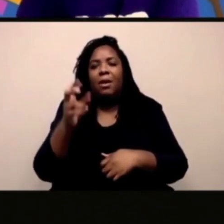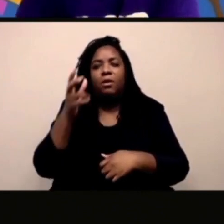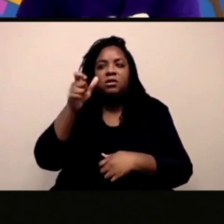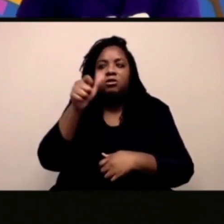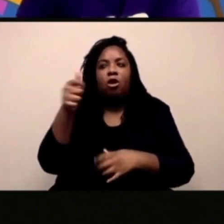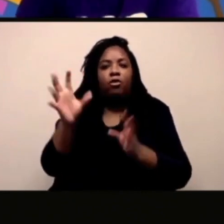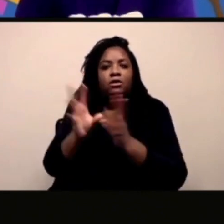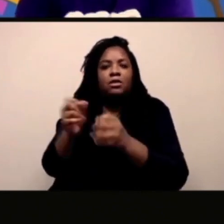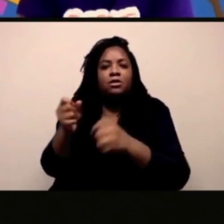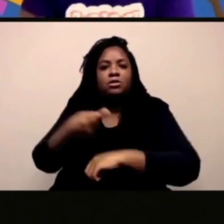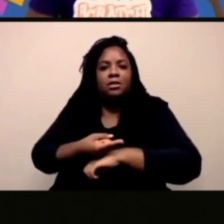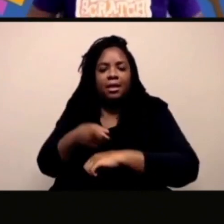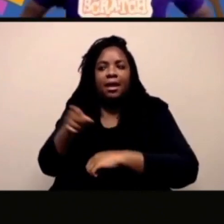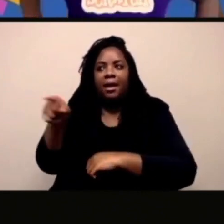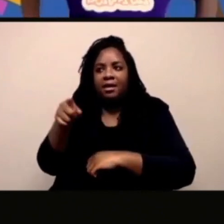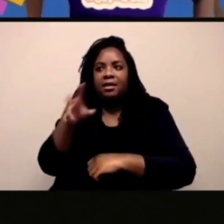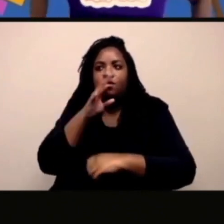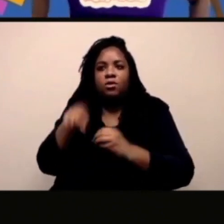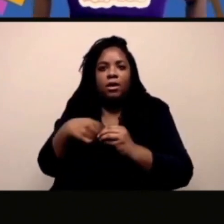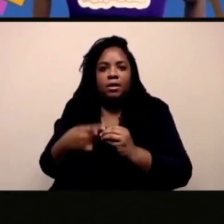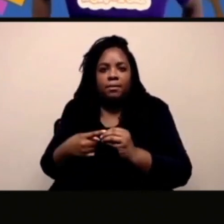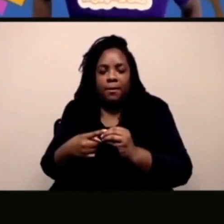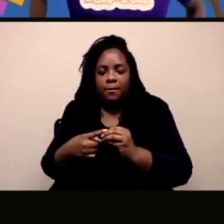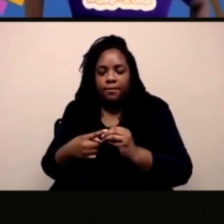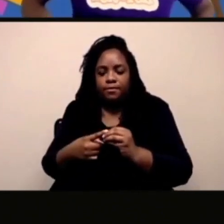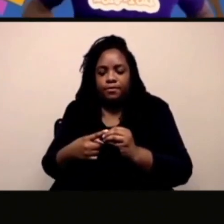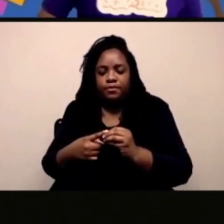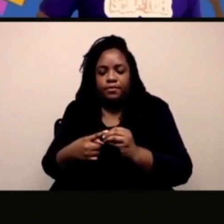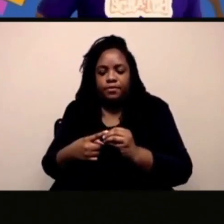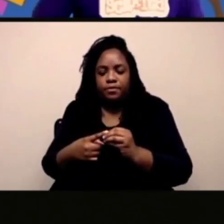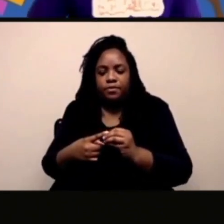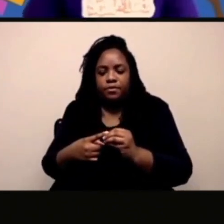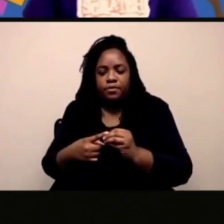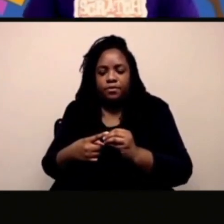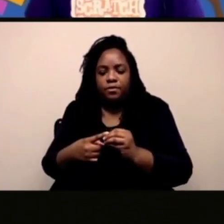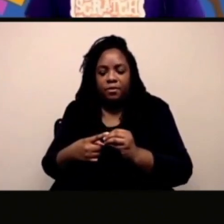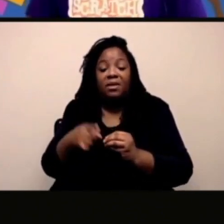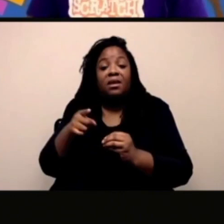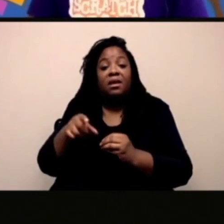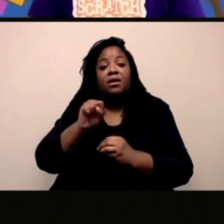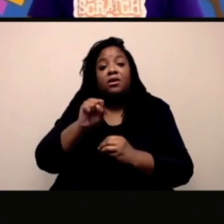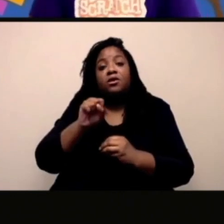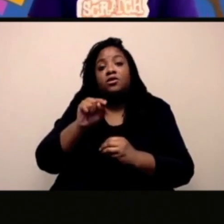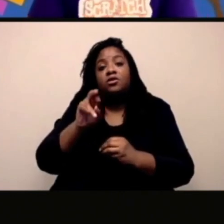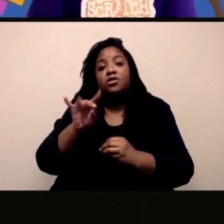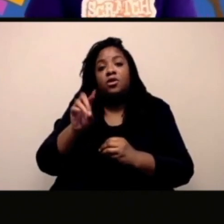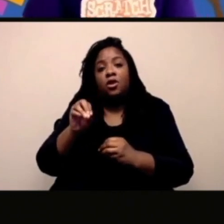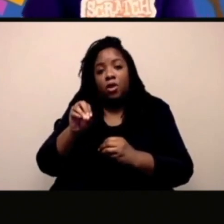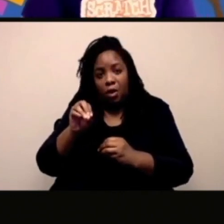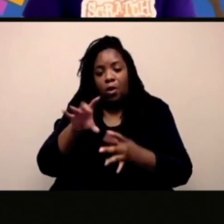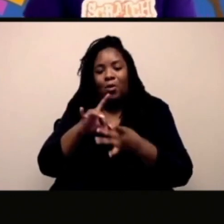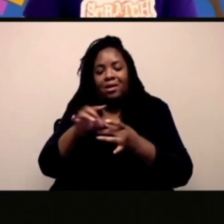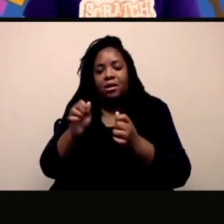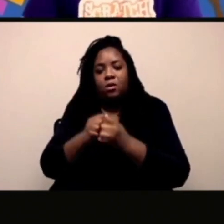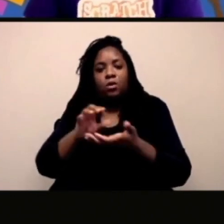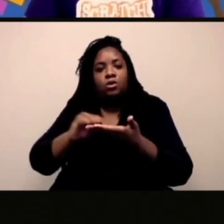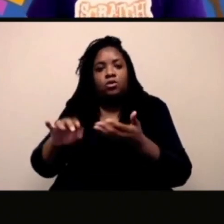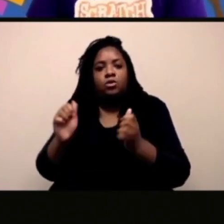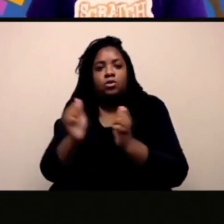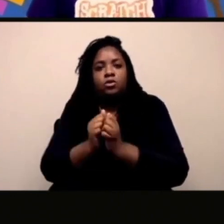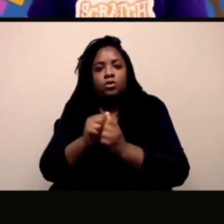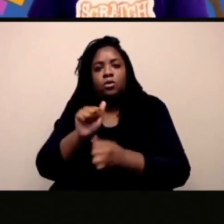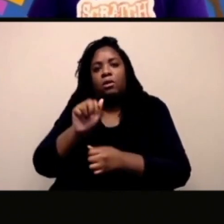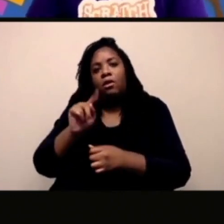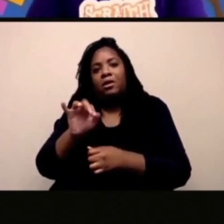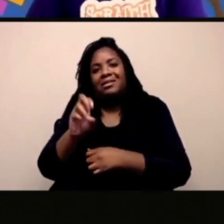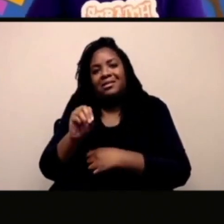today where they had the studios related to students with autism, and I thought that was a wonderful